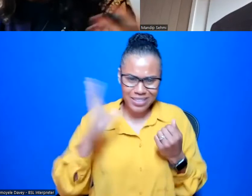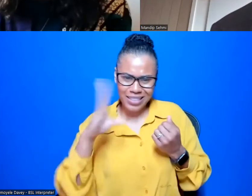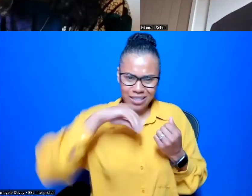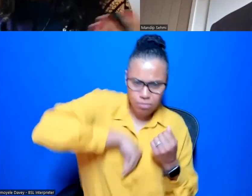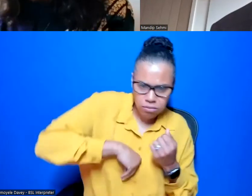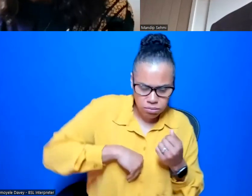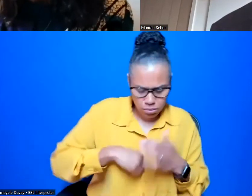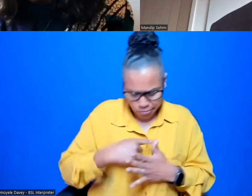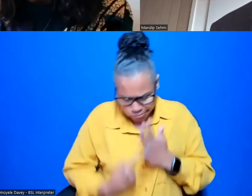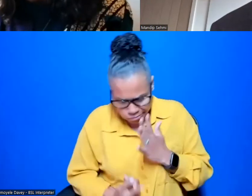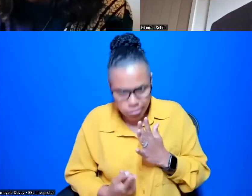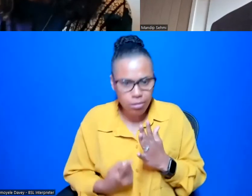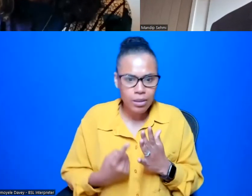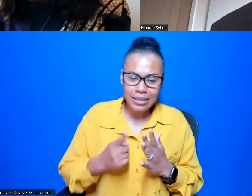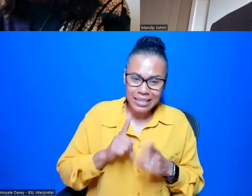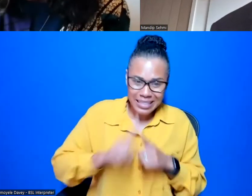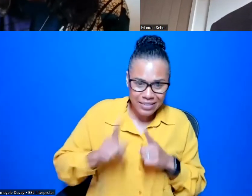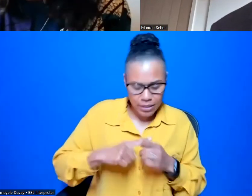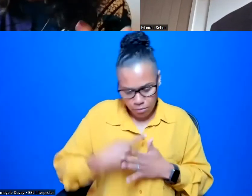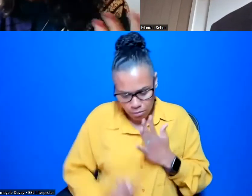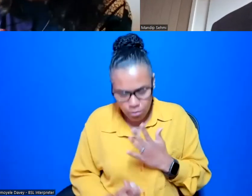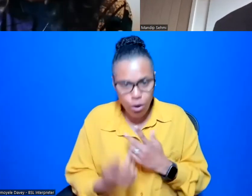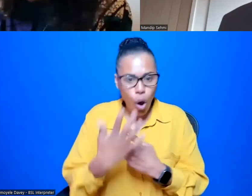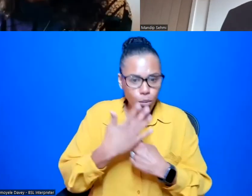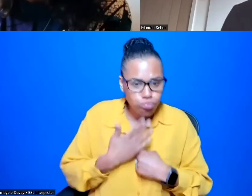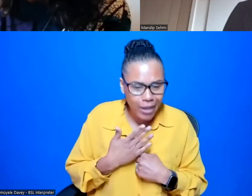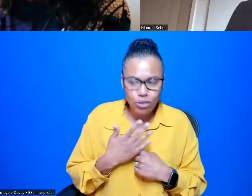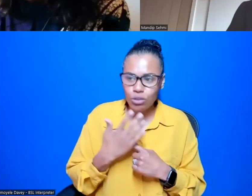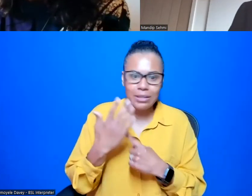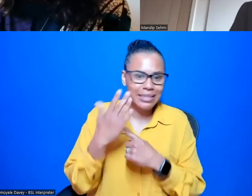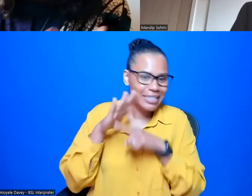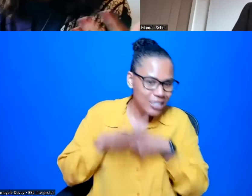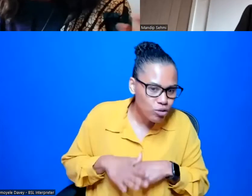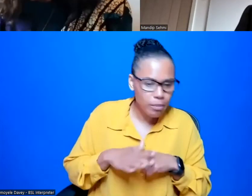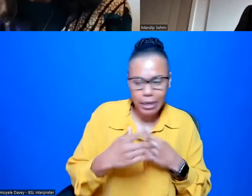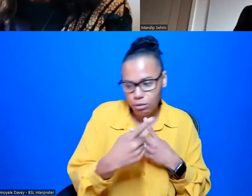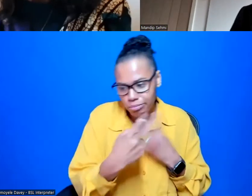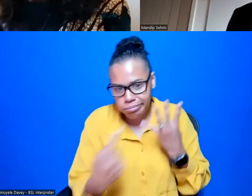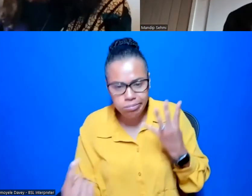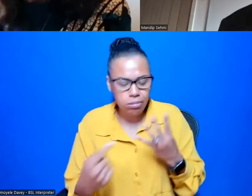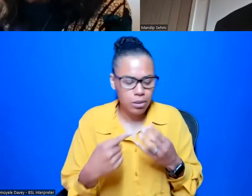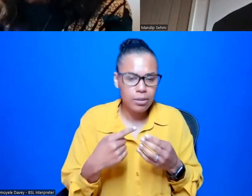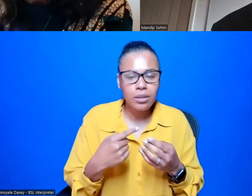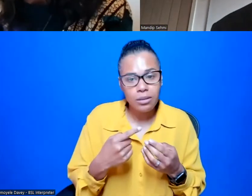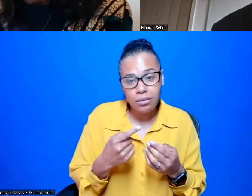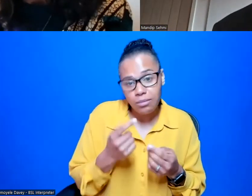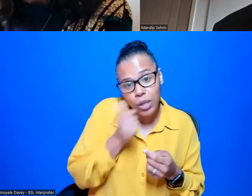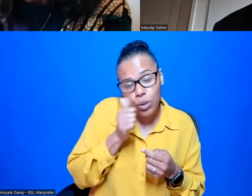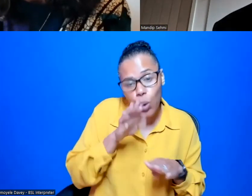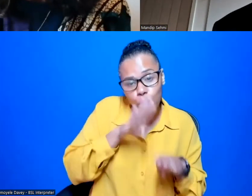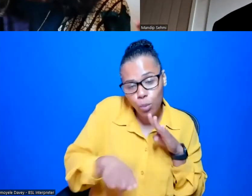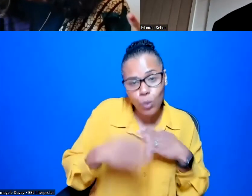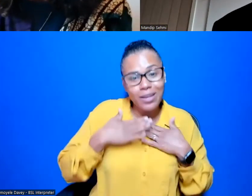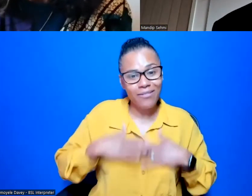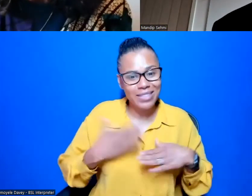the intersections of oppression and discrimination in all kinds of ways. And it's something that the sport and physical activity sector